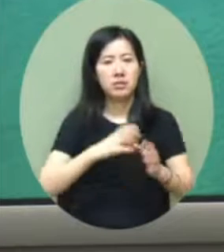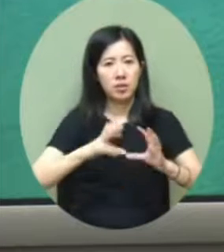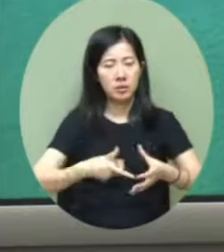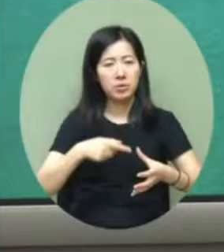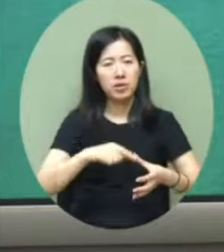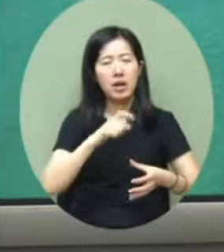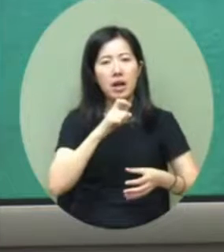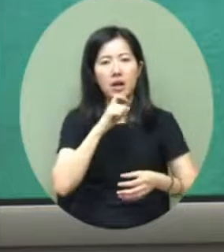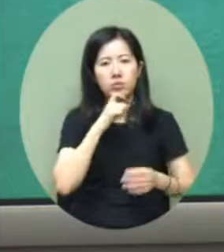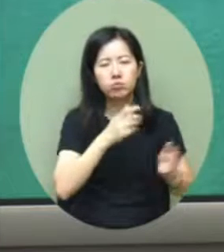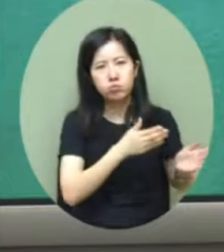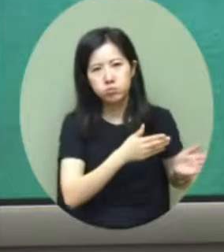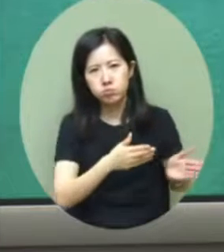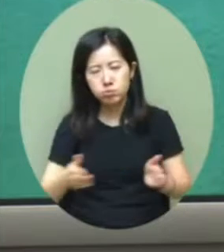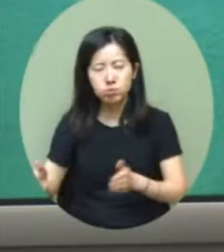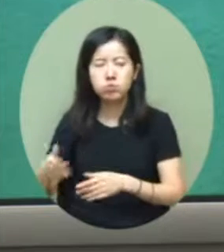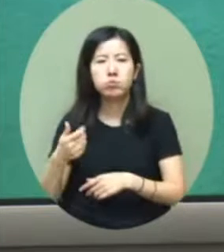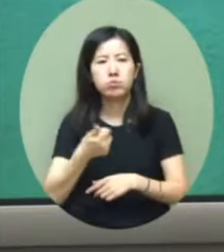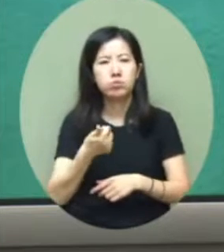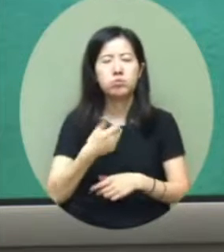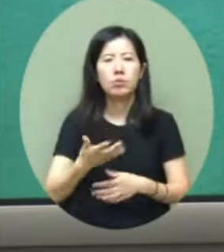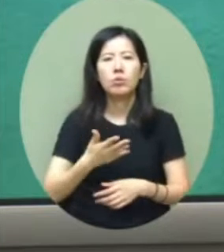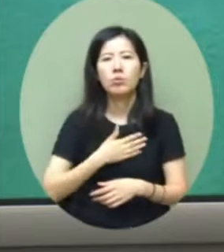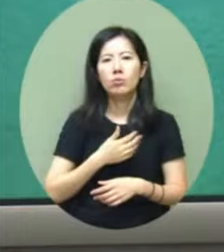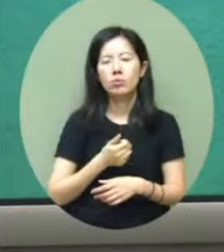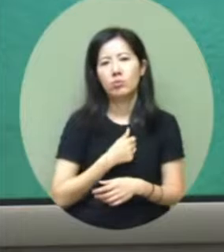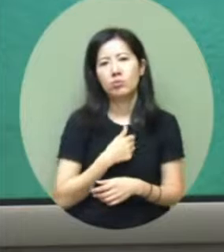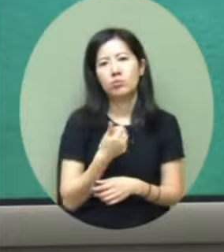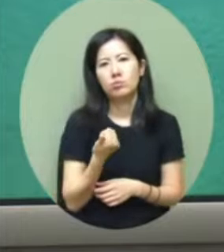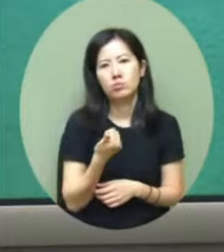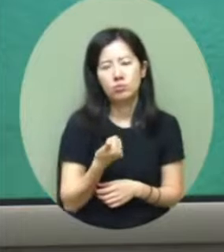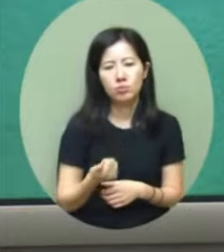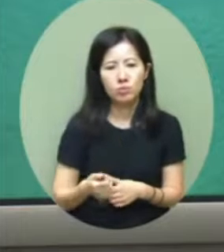preparation for both the